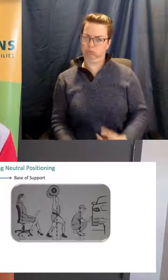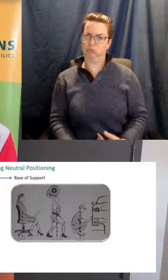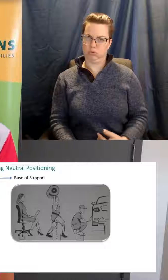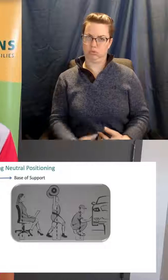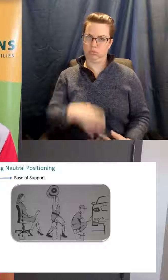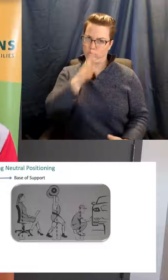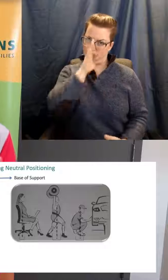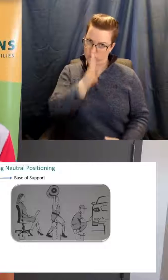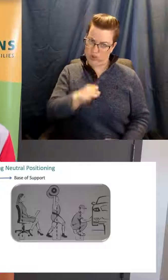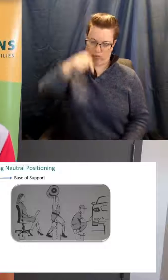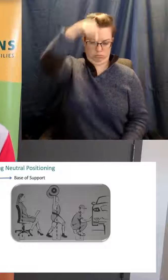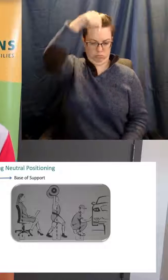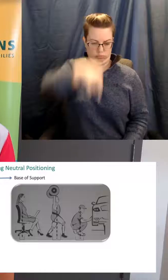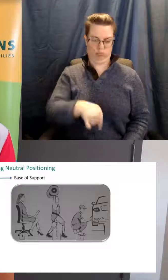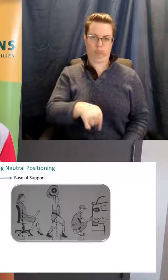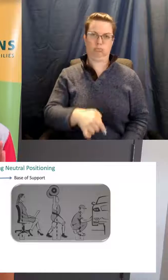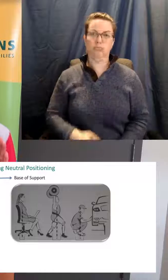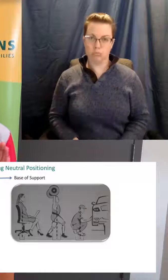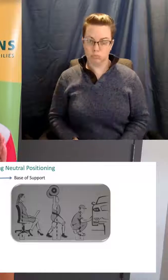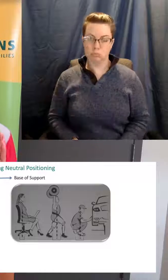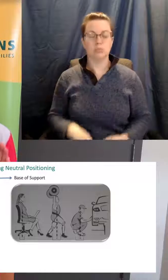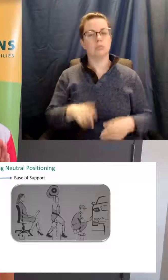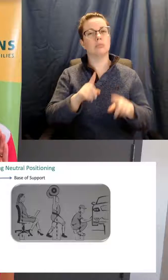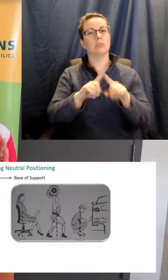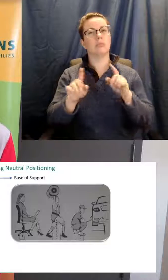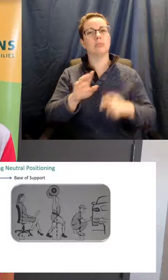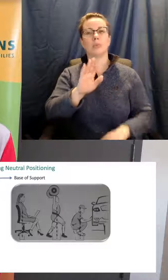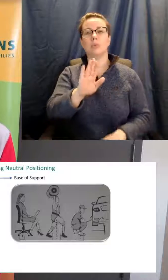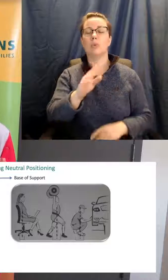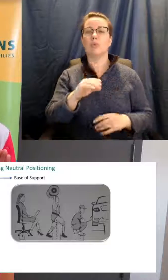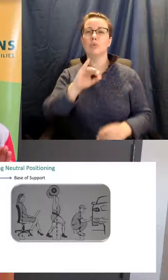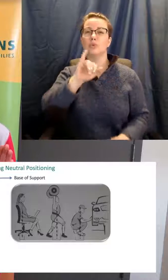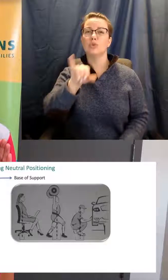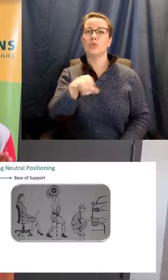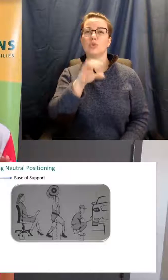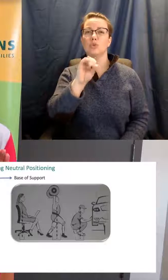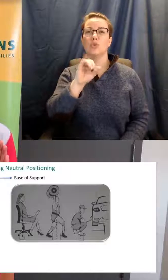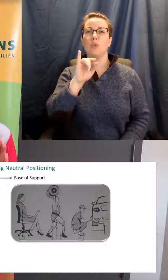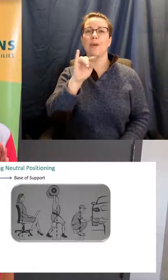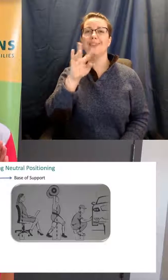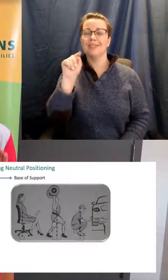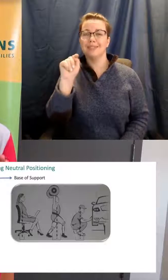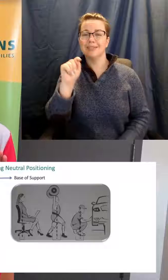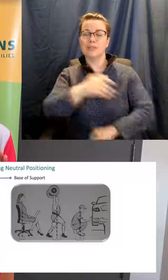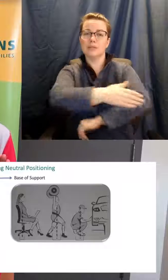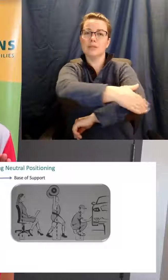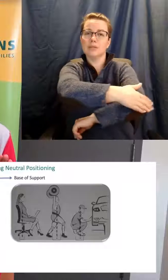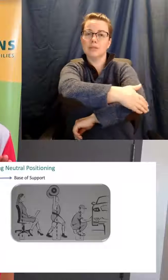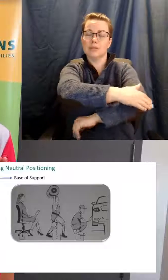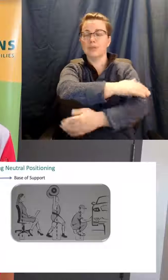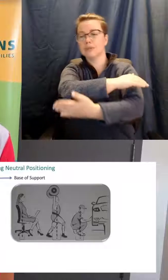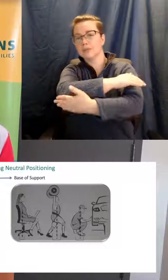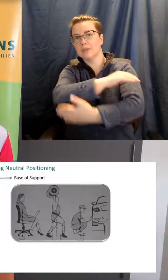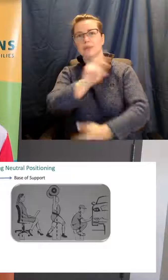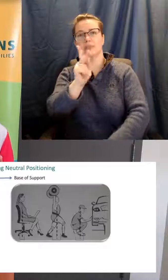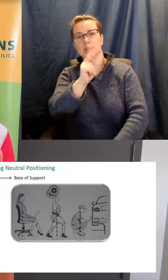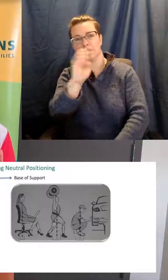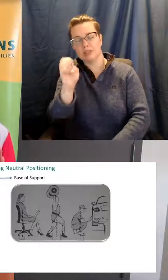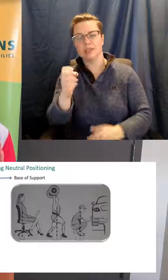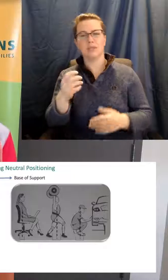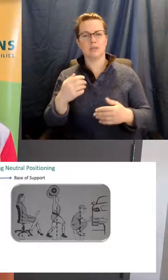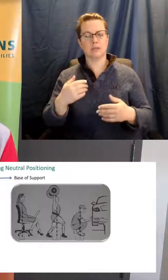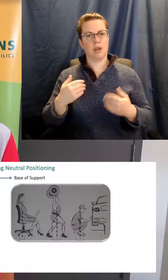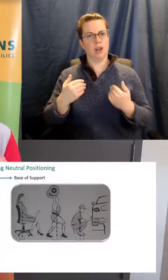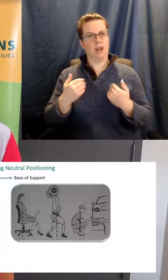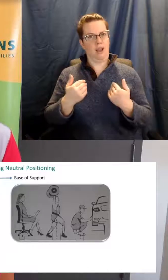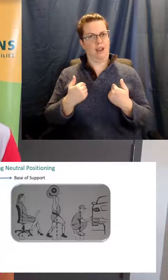everything has a center of gravity. And when we're in a neutral position, those arrows that point down from that center of gravity are